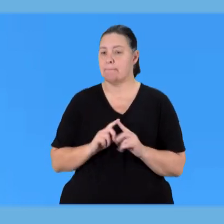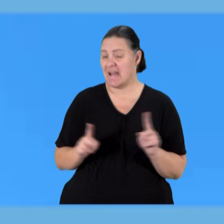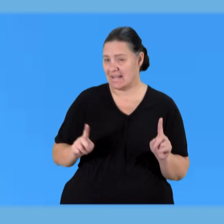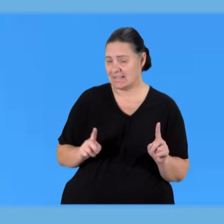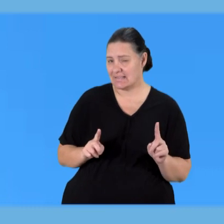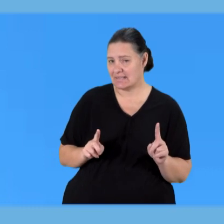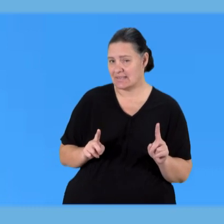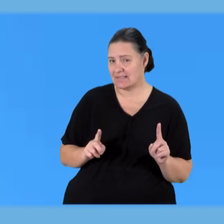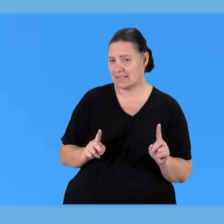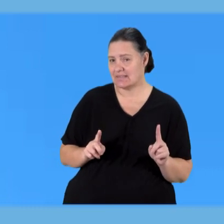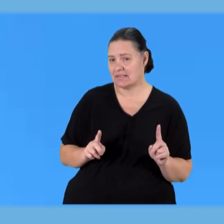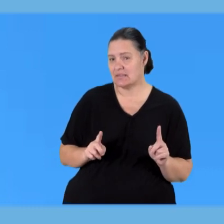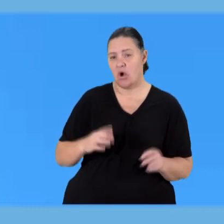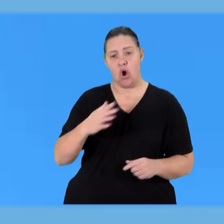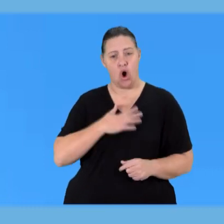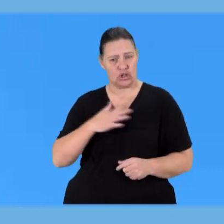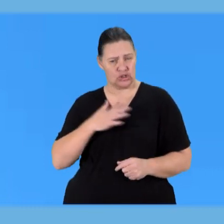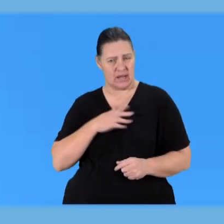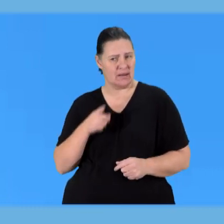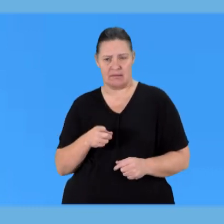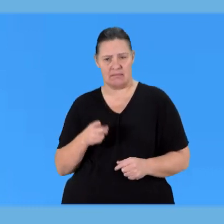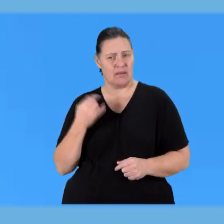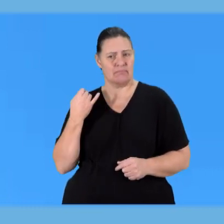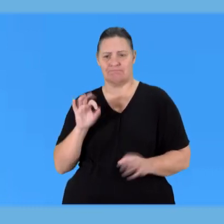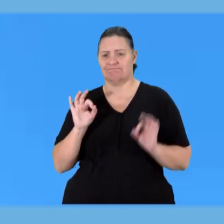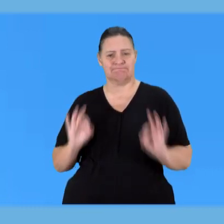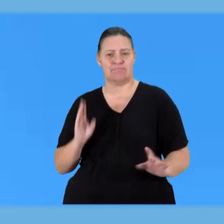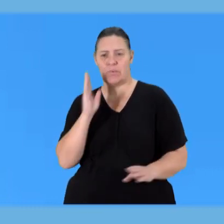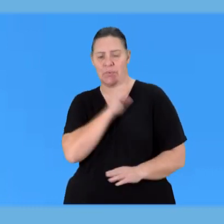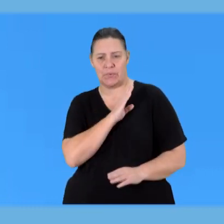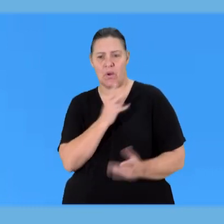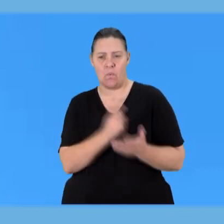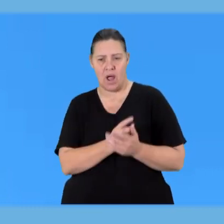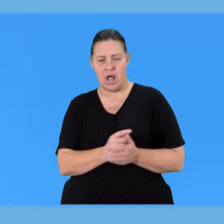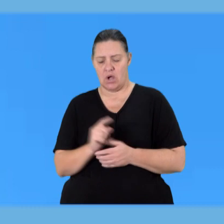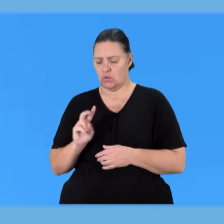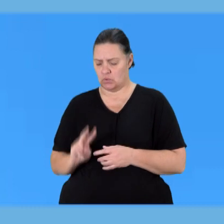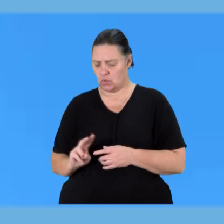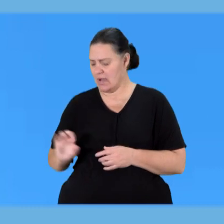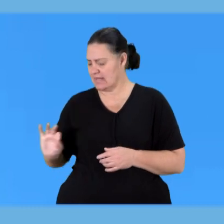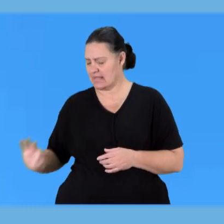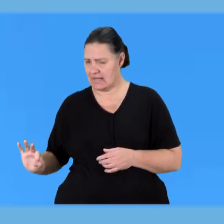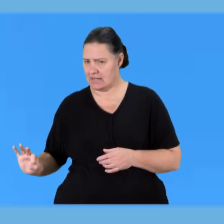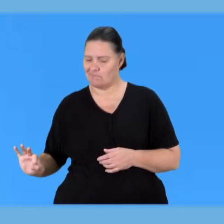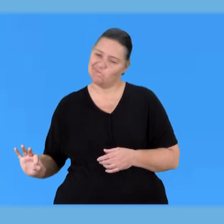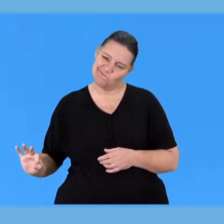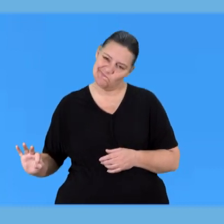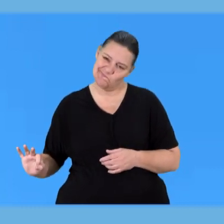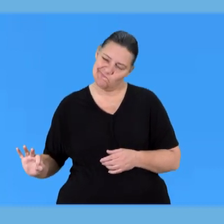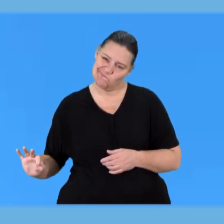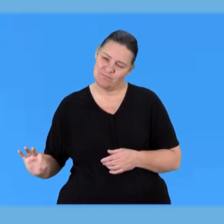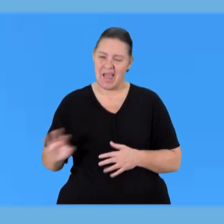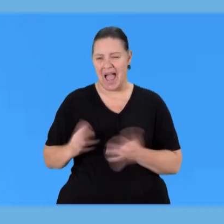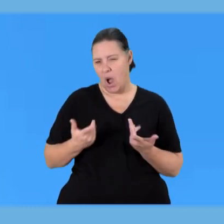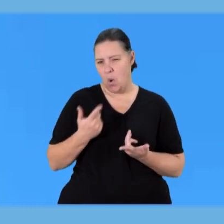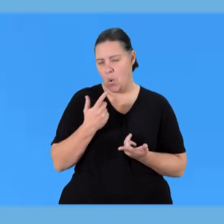side. But my oxygen is still not balanced because I have 2 of them here and 3 of them on the right-hand